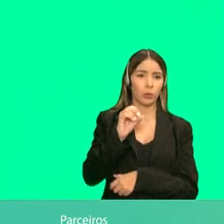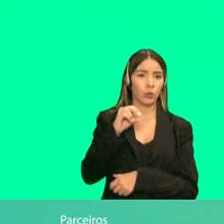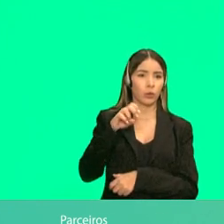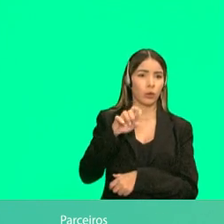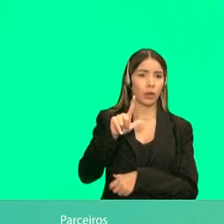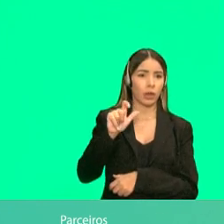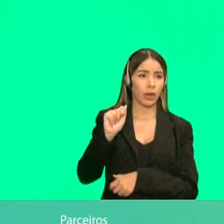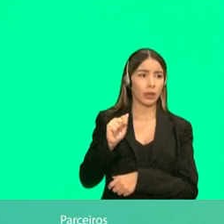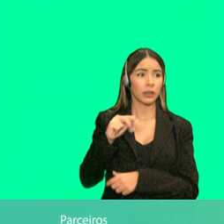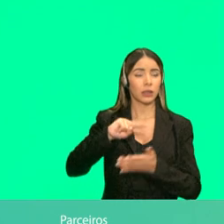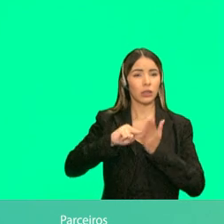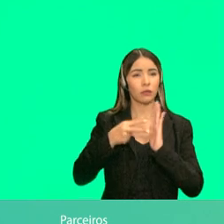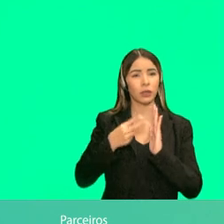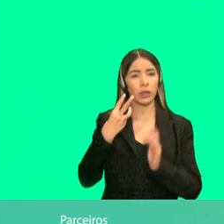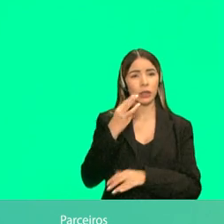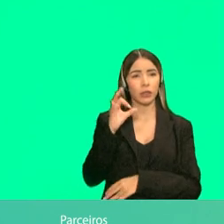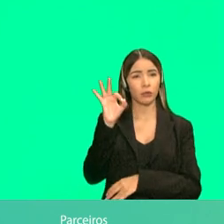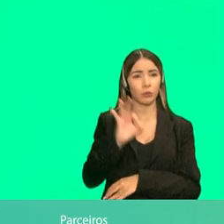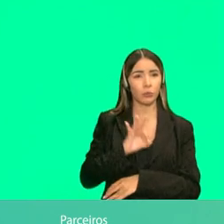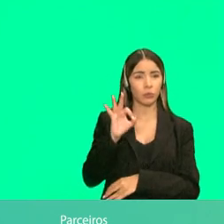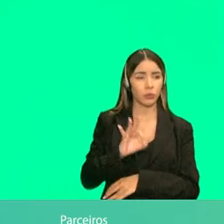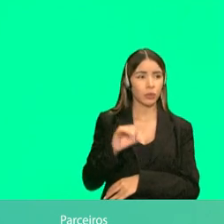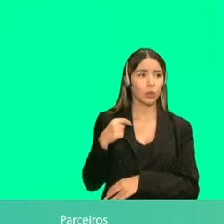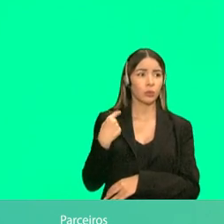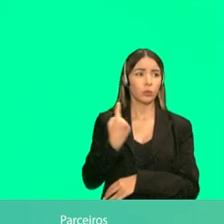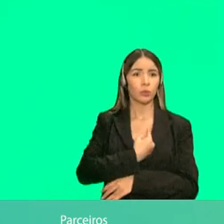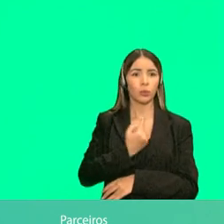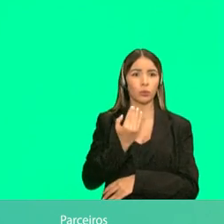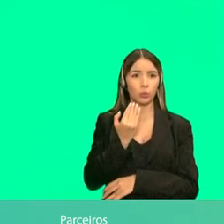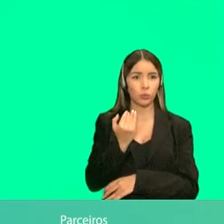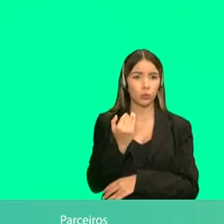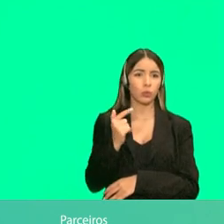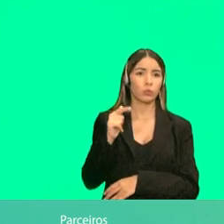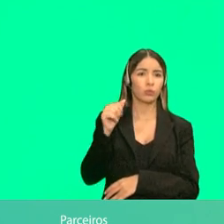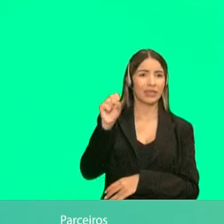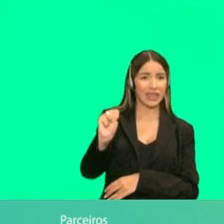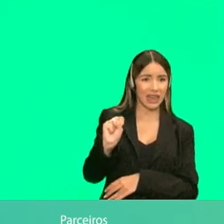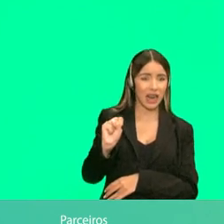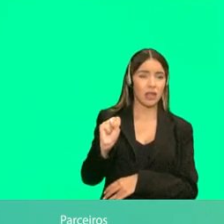to use at Cubatão. Just to give you here